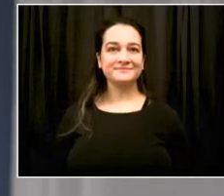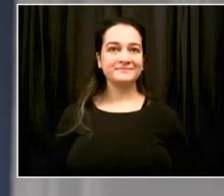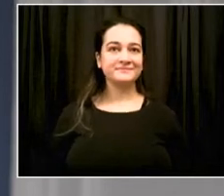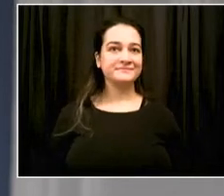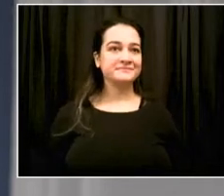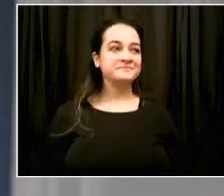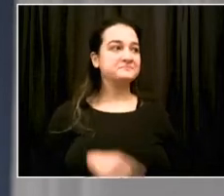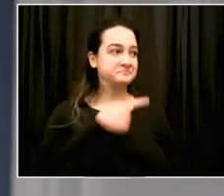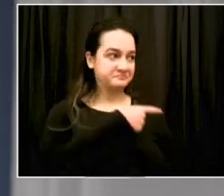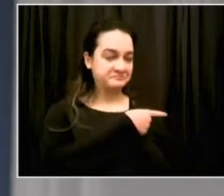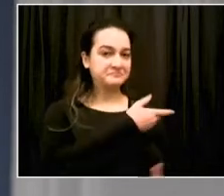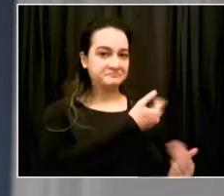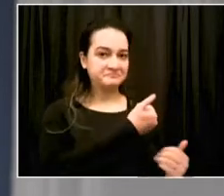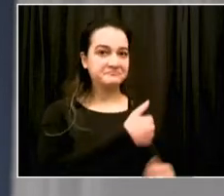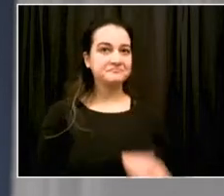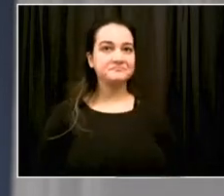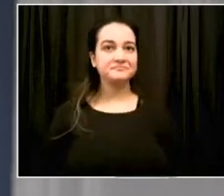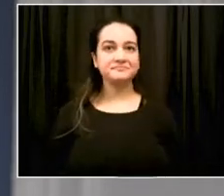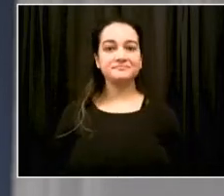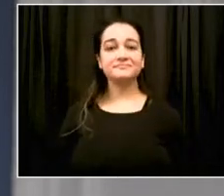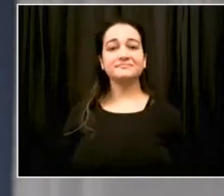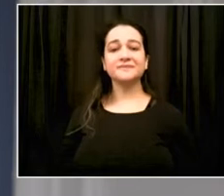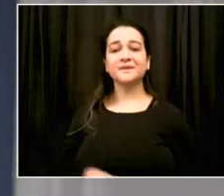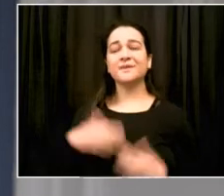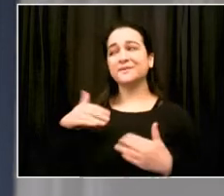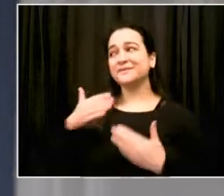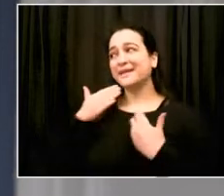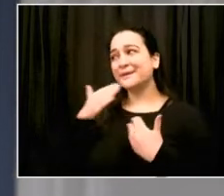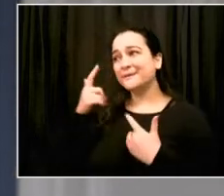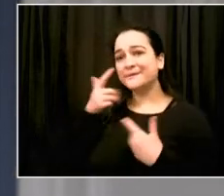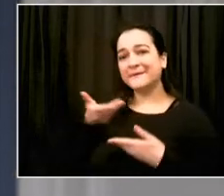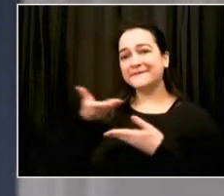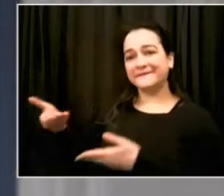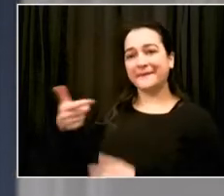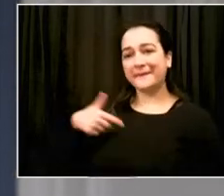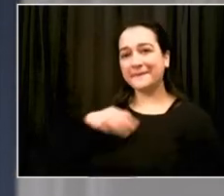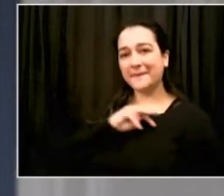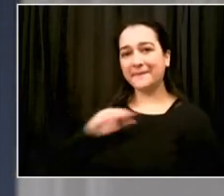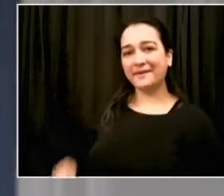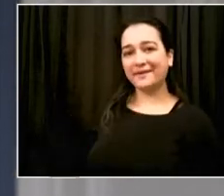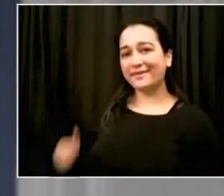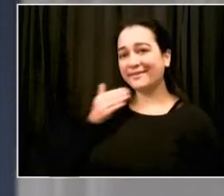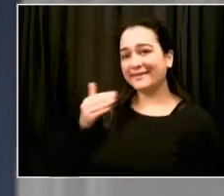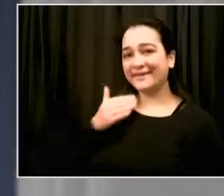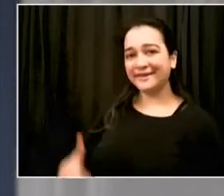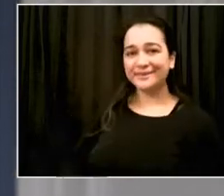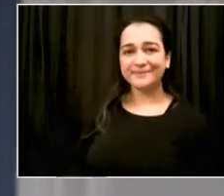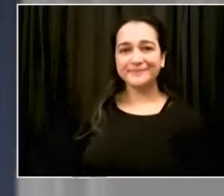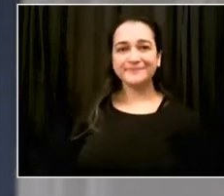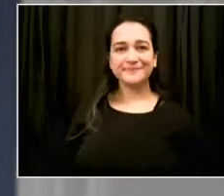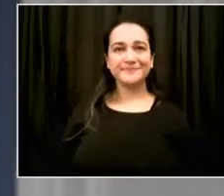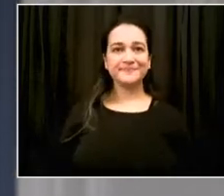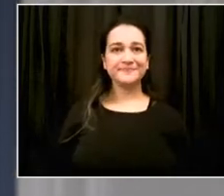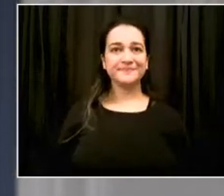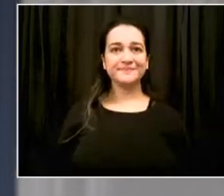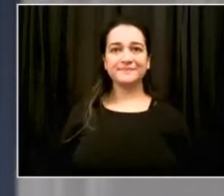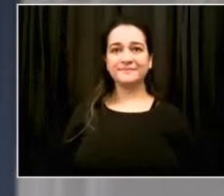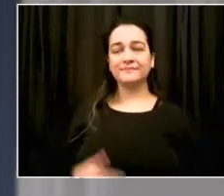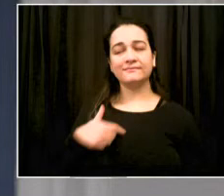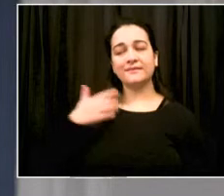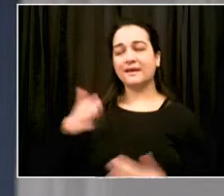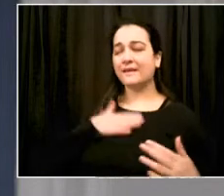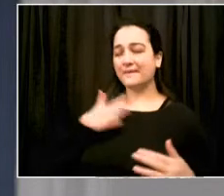And to the Commissioner Carol, Ashwini Carol also. It's easy for me to speak to the importance